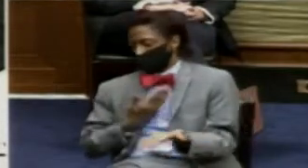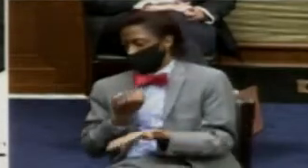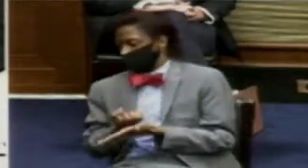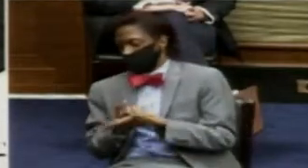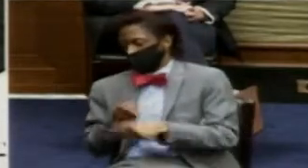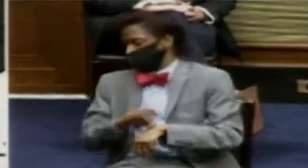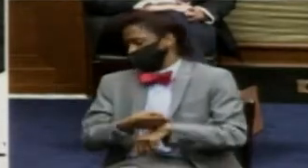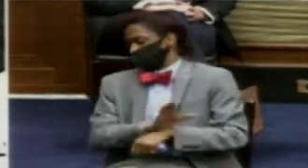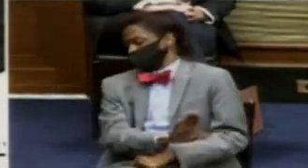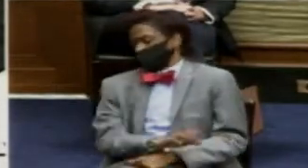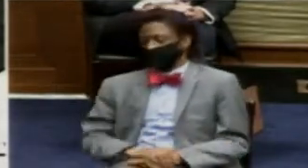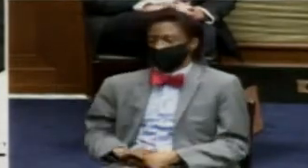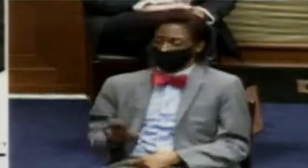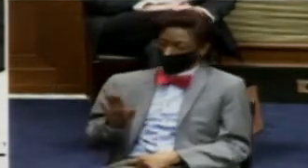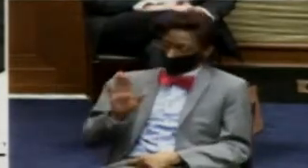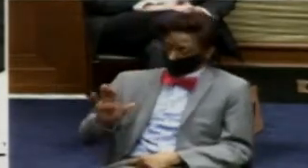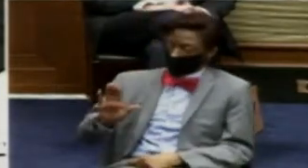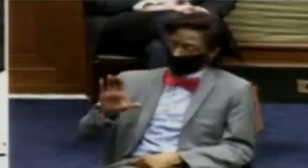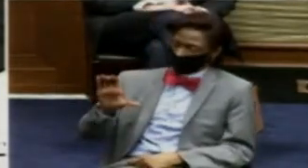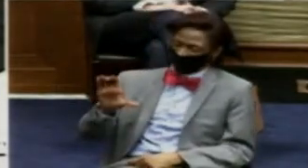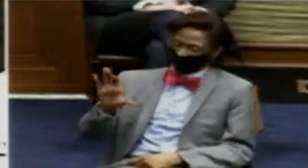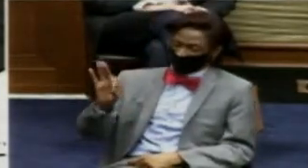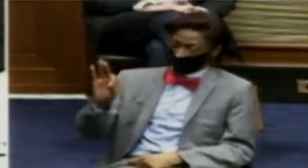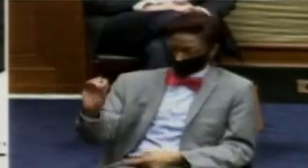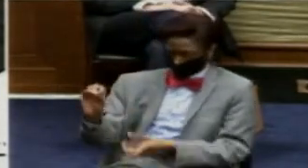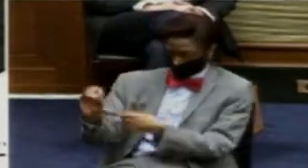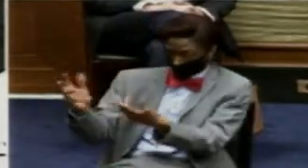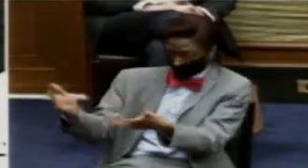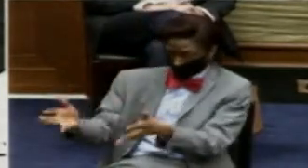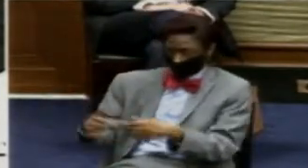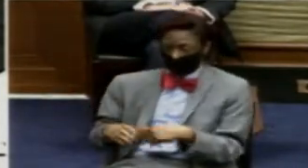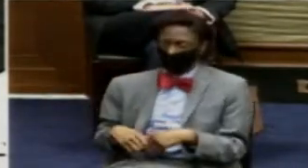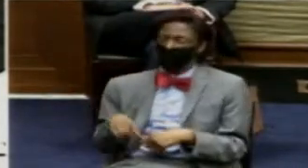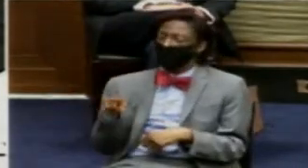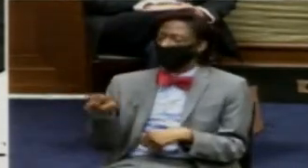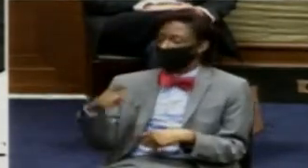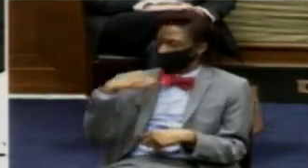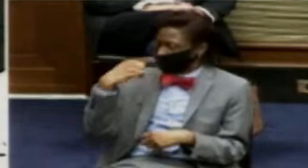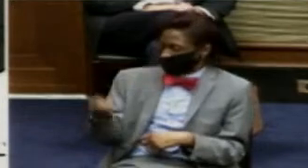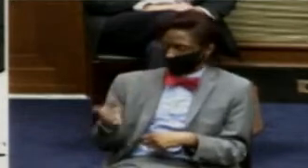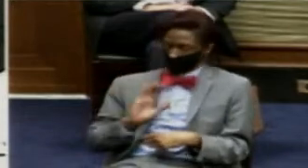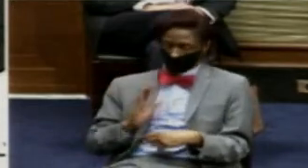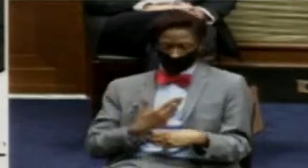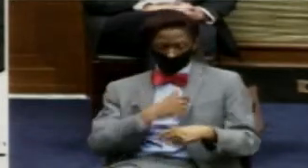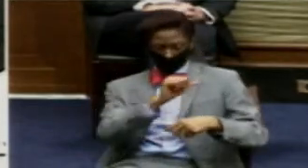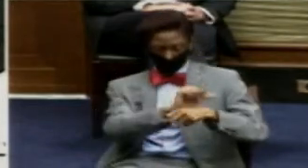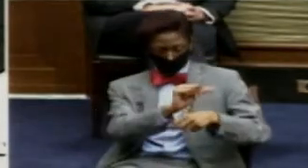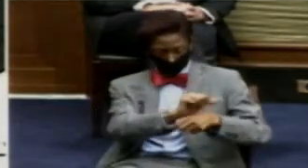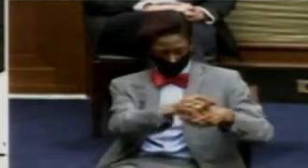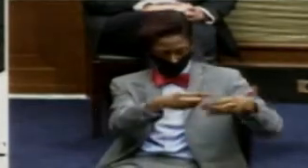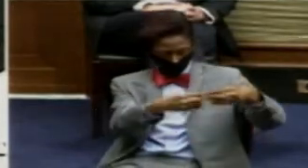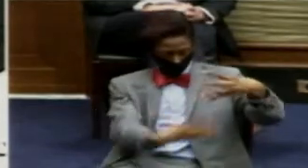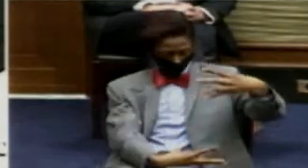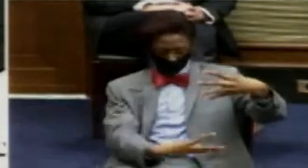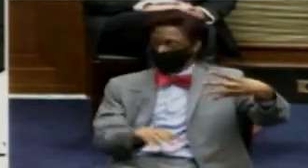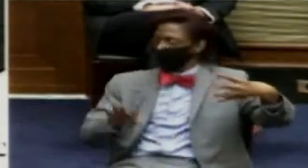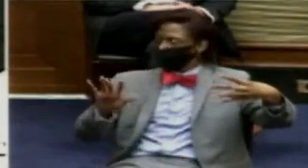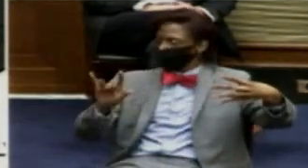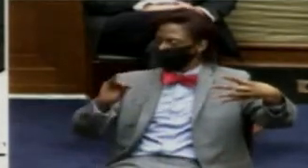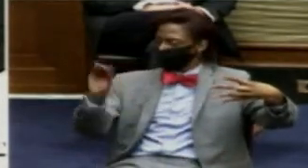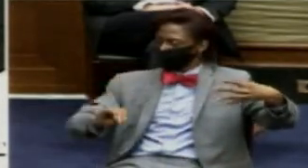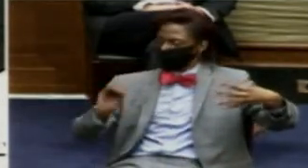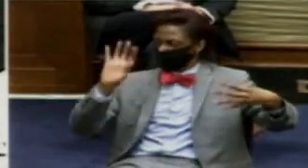heard our chief financial officer already tell you that the makeup of our jobs is in fact 25%